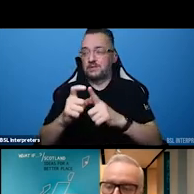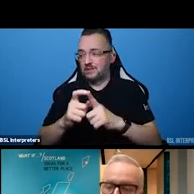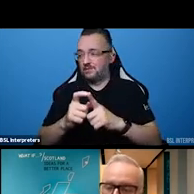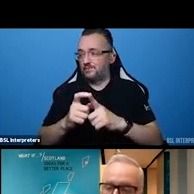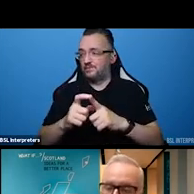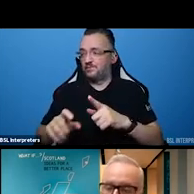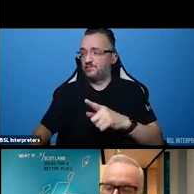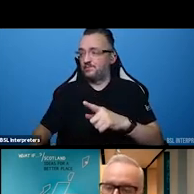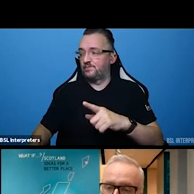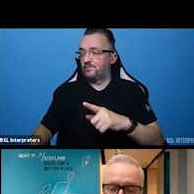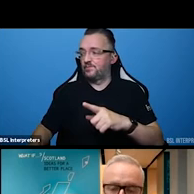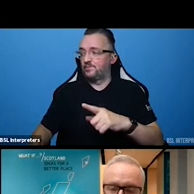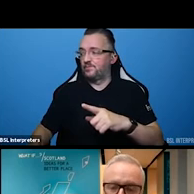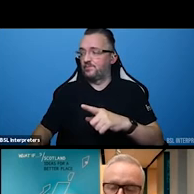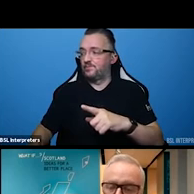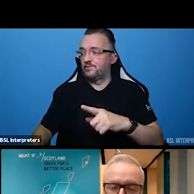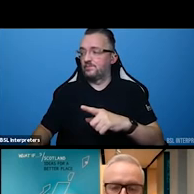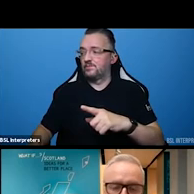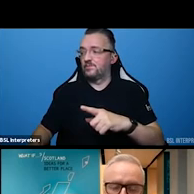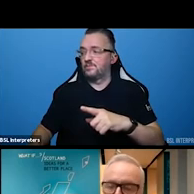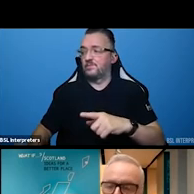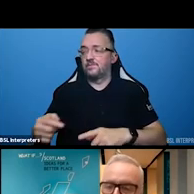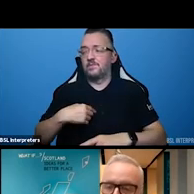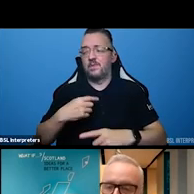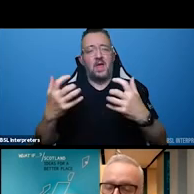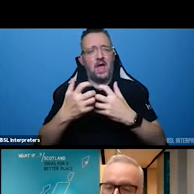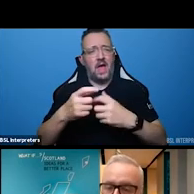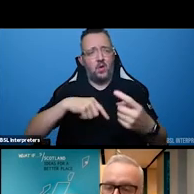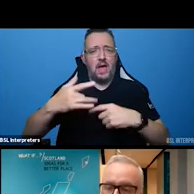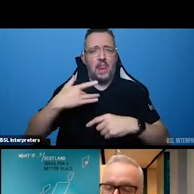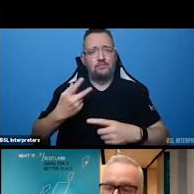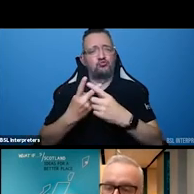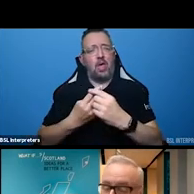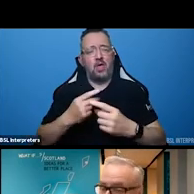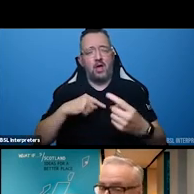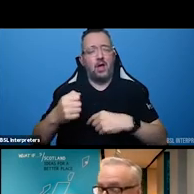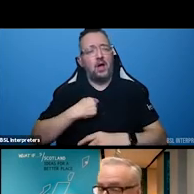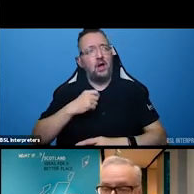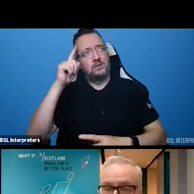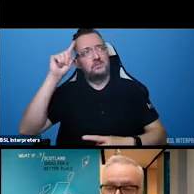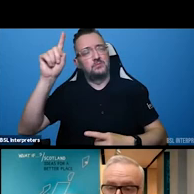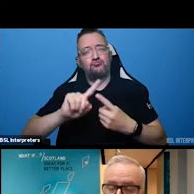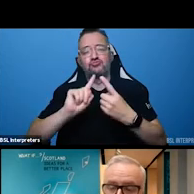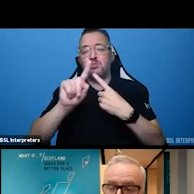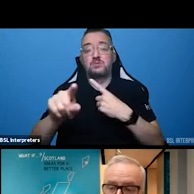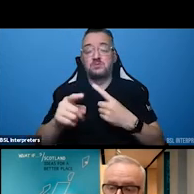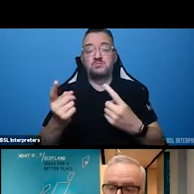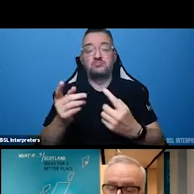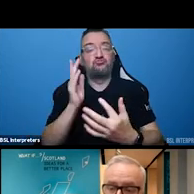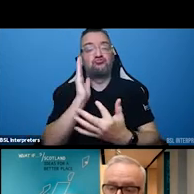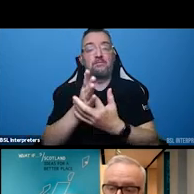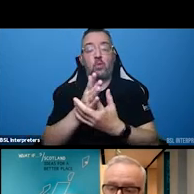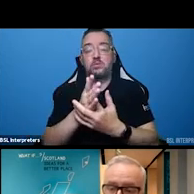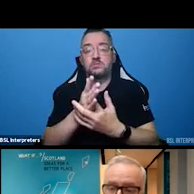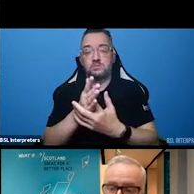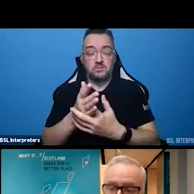And our response to the question, how will we live together, was really, in a sense, take a very straightforward approach, and that was to